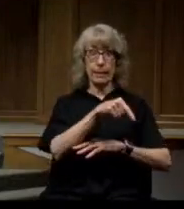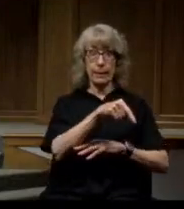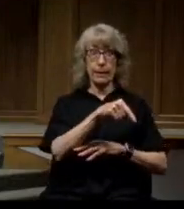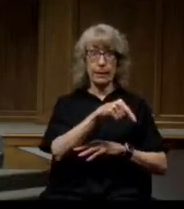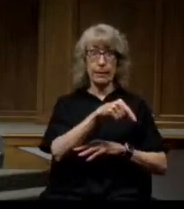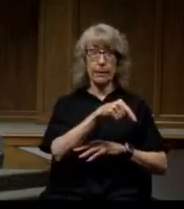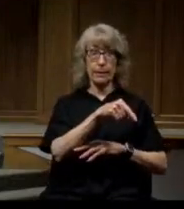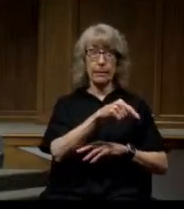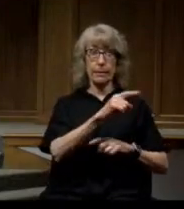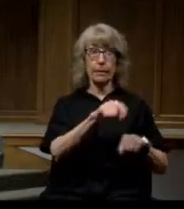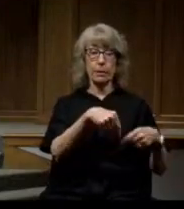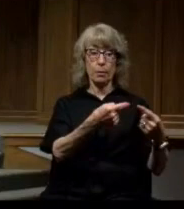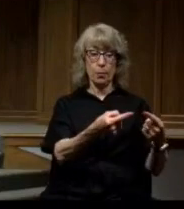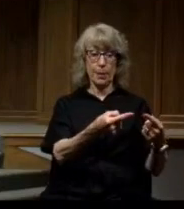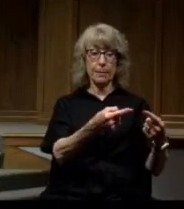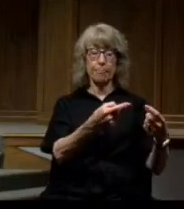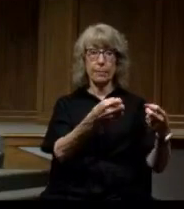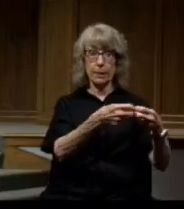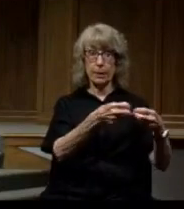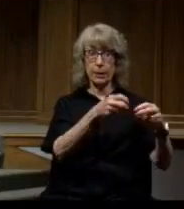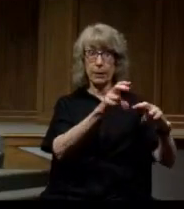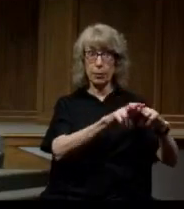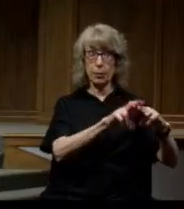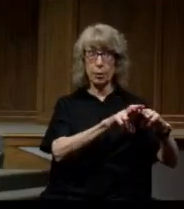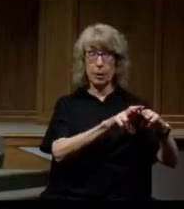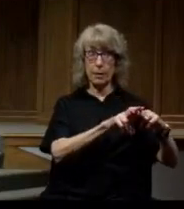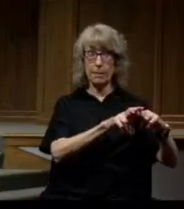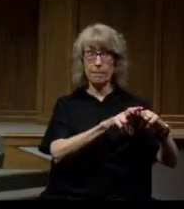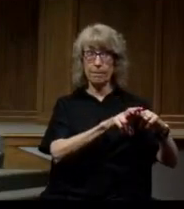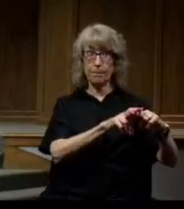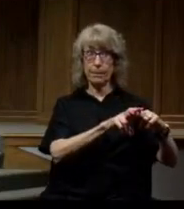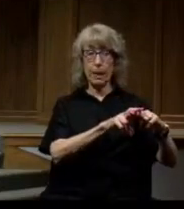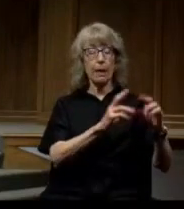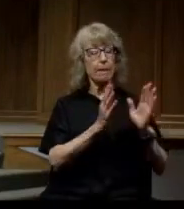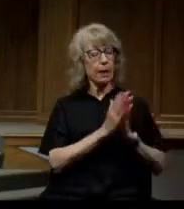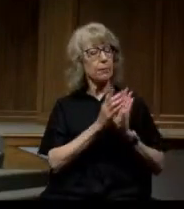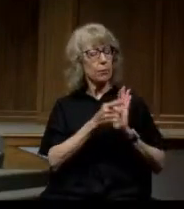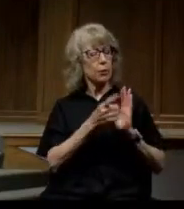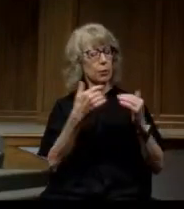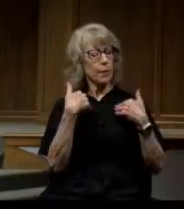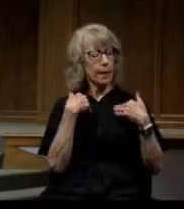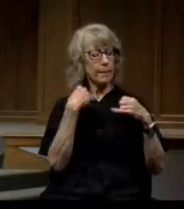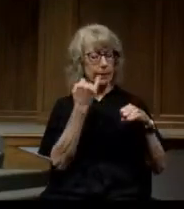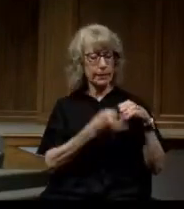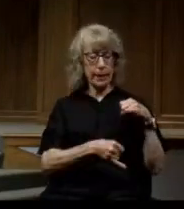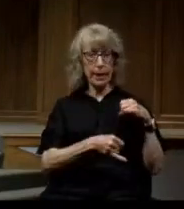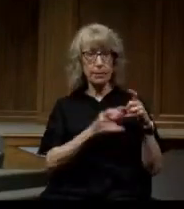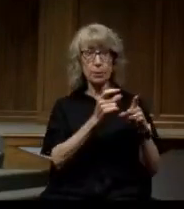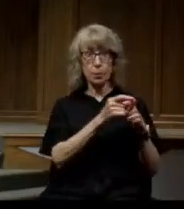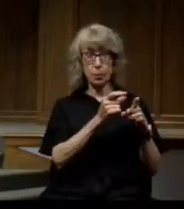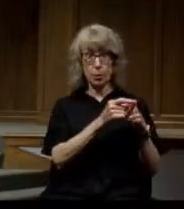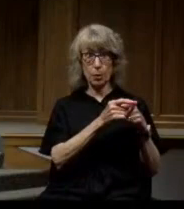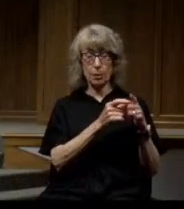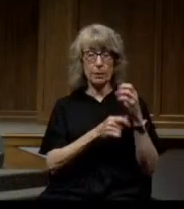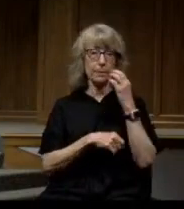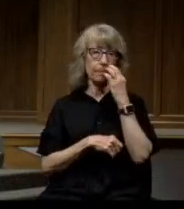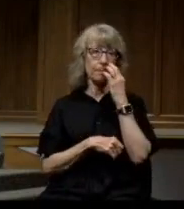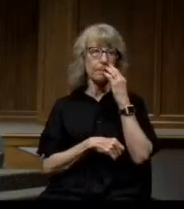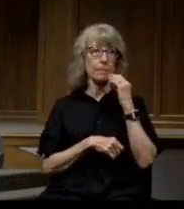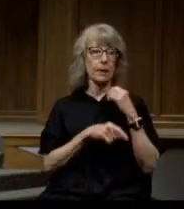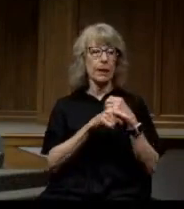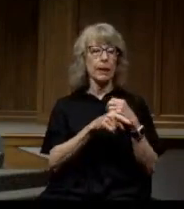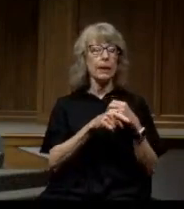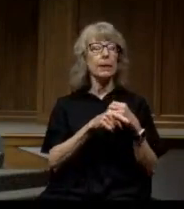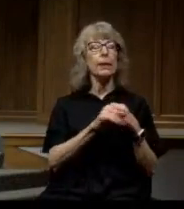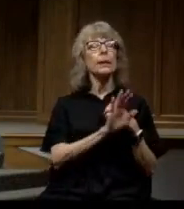you have any final words? Well, Henry had just come out of his cell. He had had his final meal. He had given a hug to Anthony one last time. Here